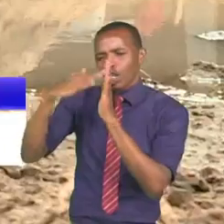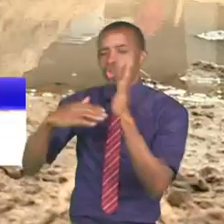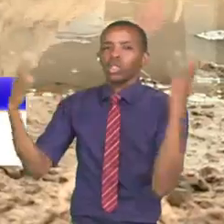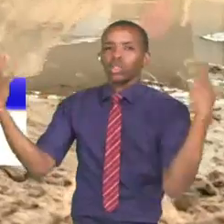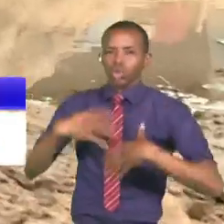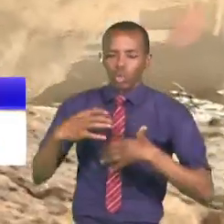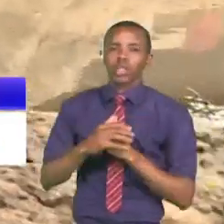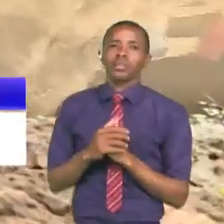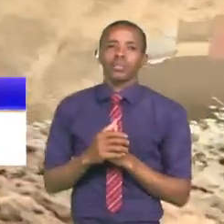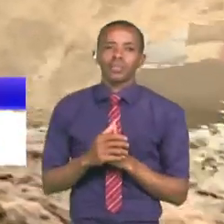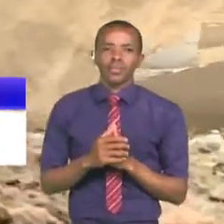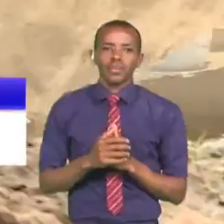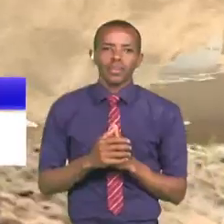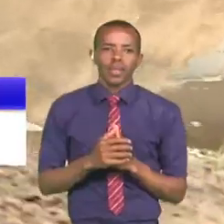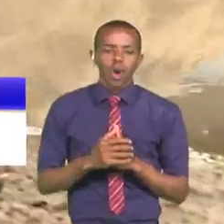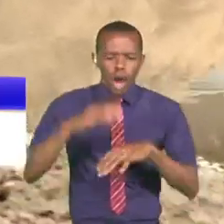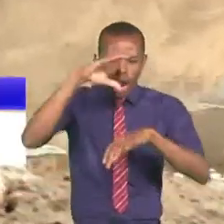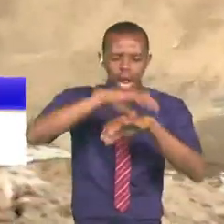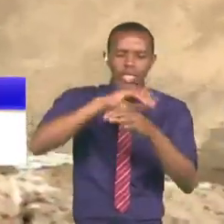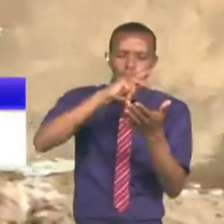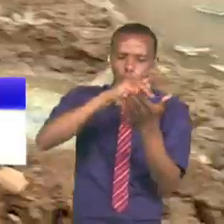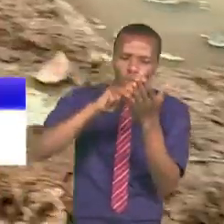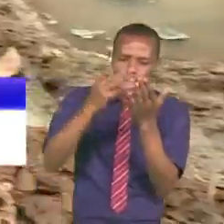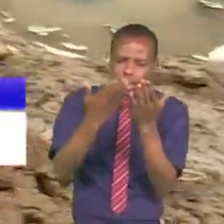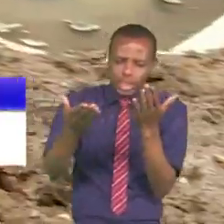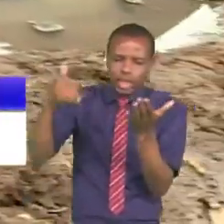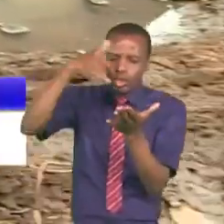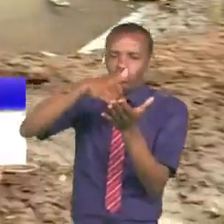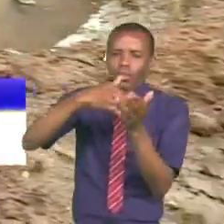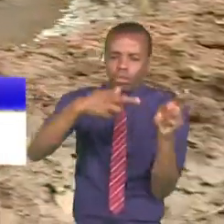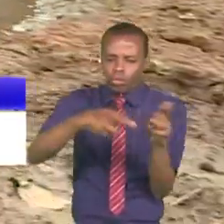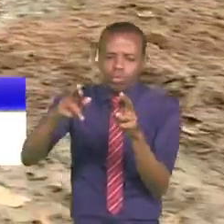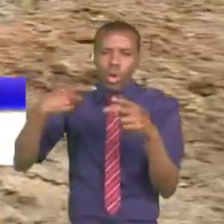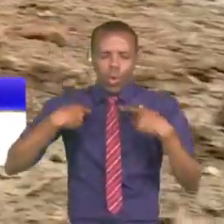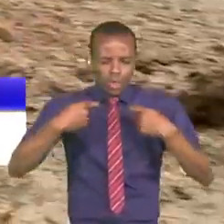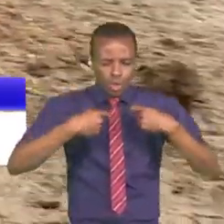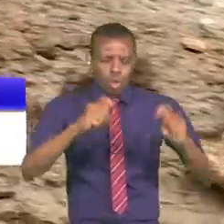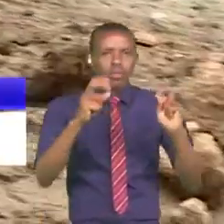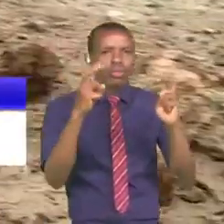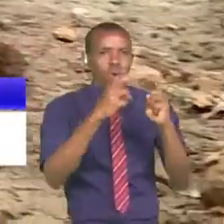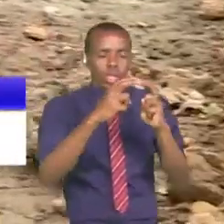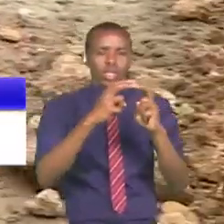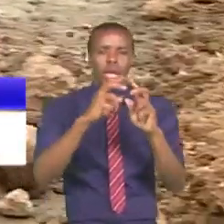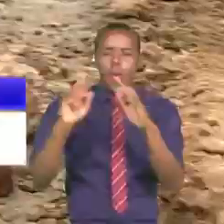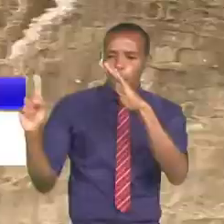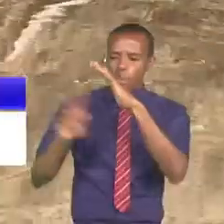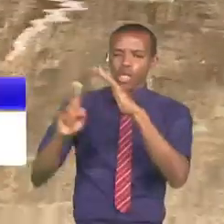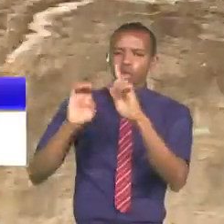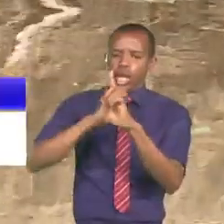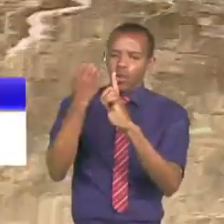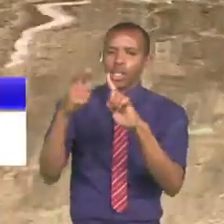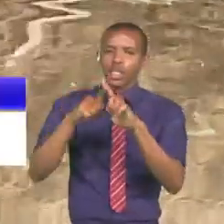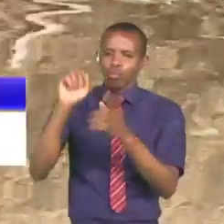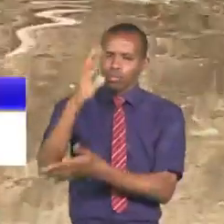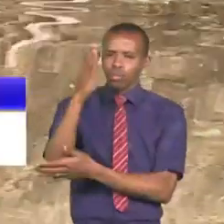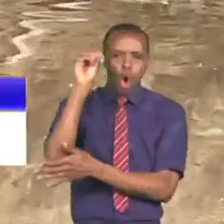The outcome was shocking. Upon discovering the poisonous content in the river, we tried to contact the Ministry of Environment and Forestry to get